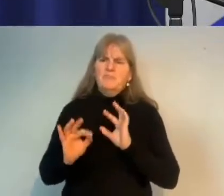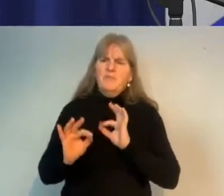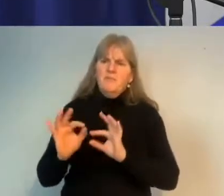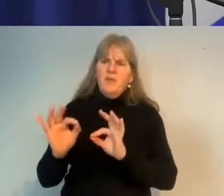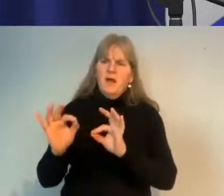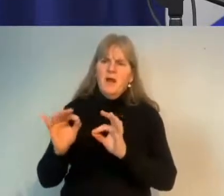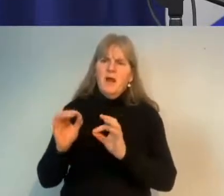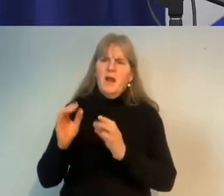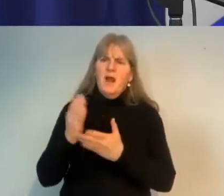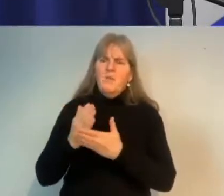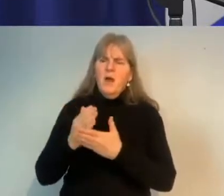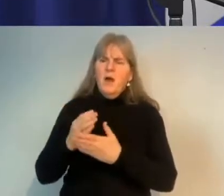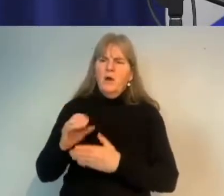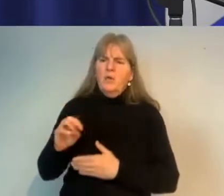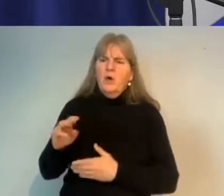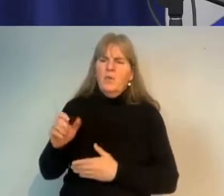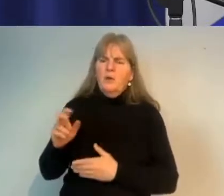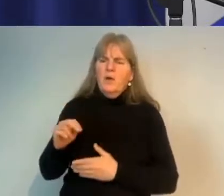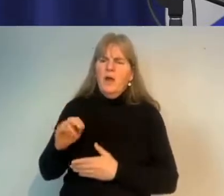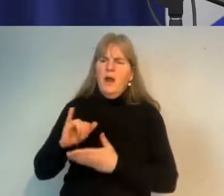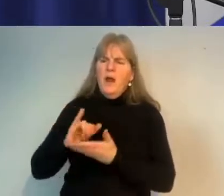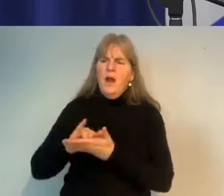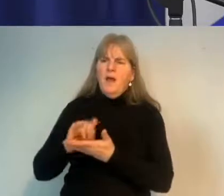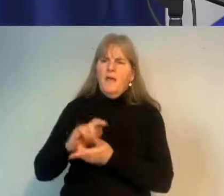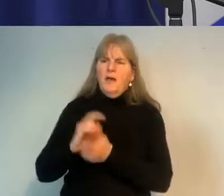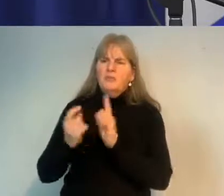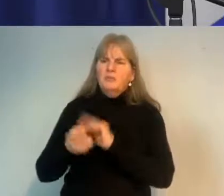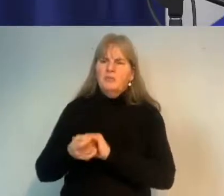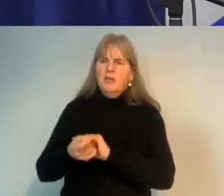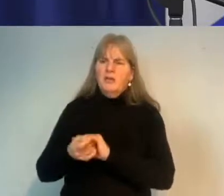how will it change the recommendations that you have right now?